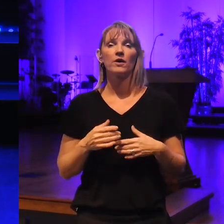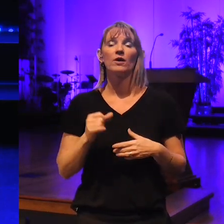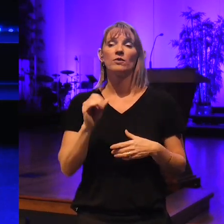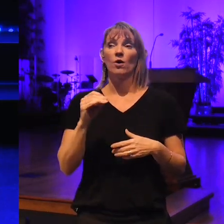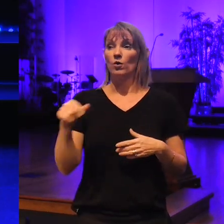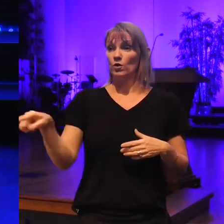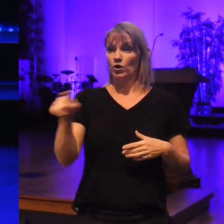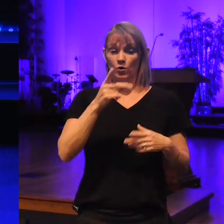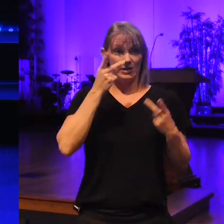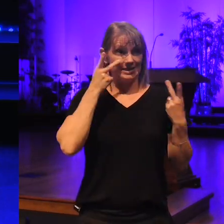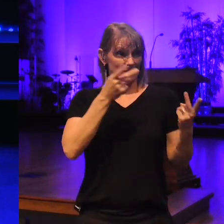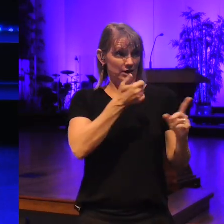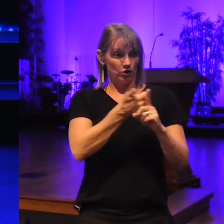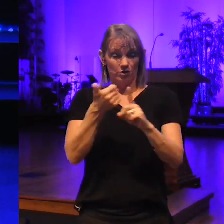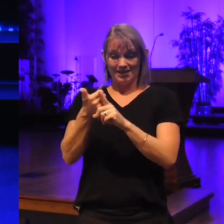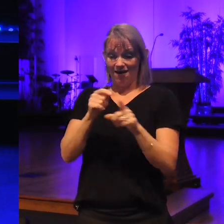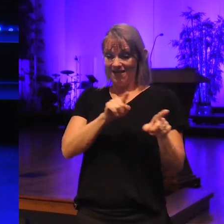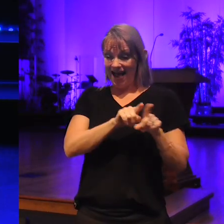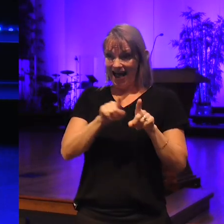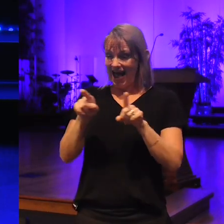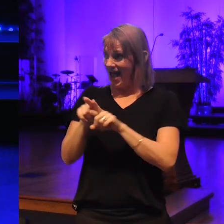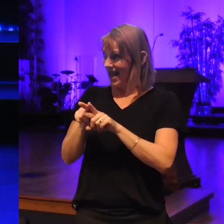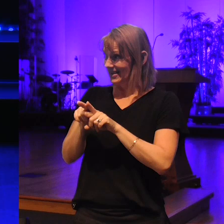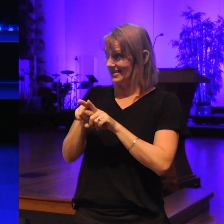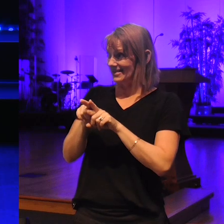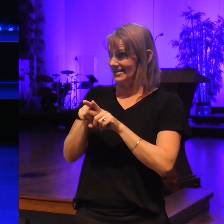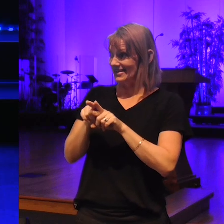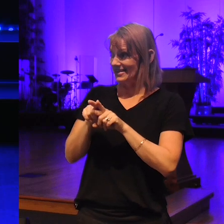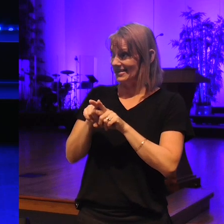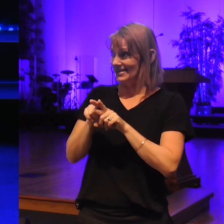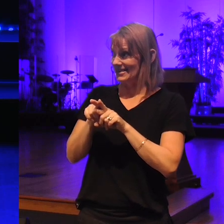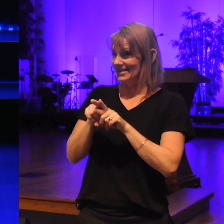So, do you see yourself as a